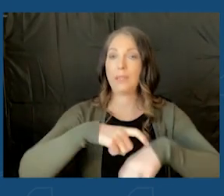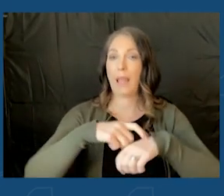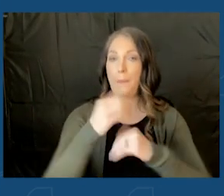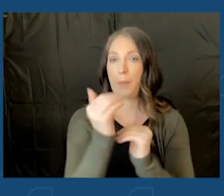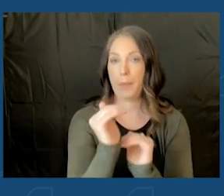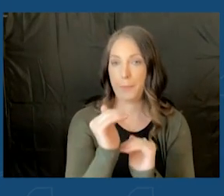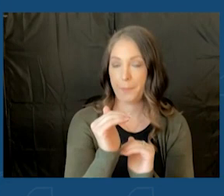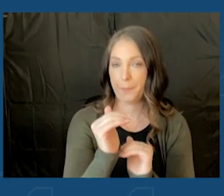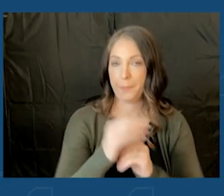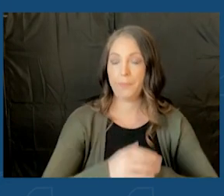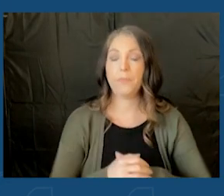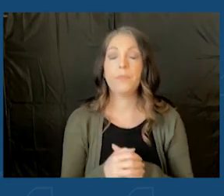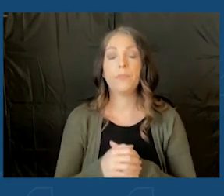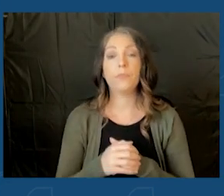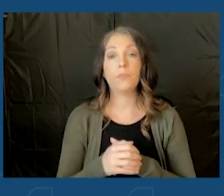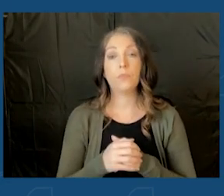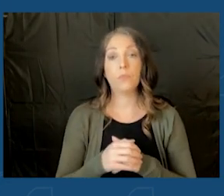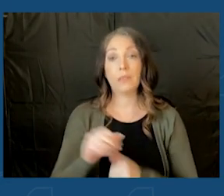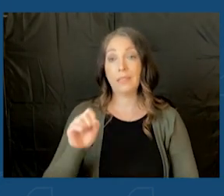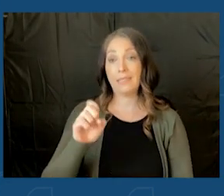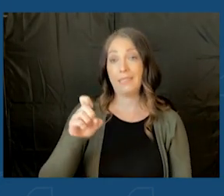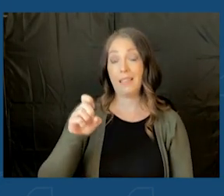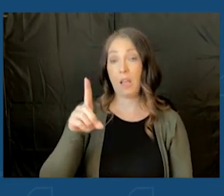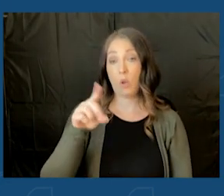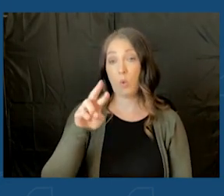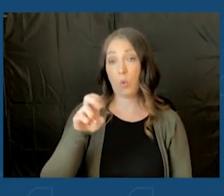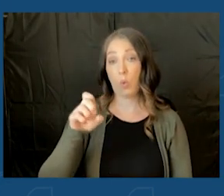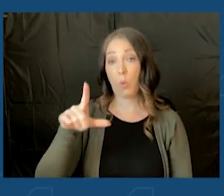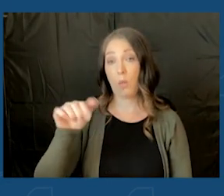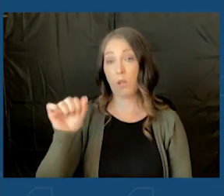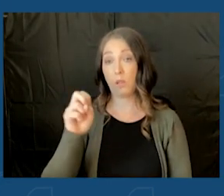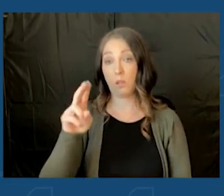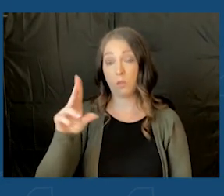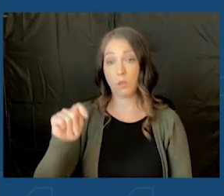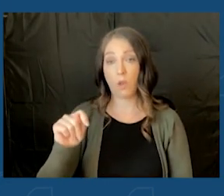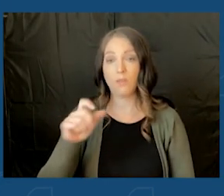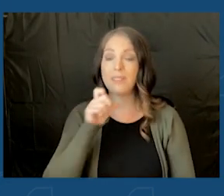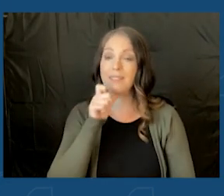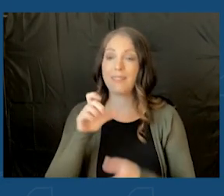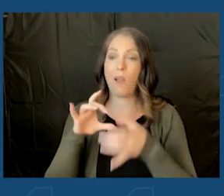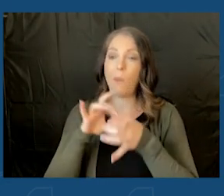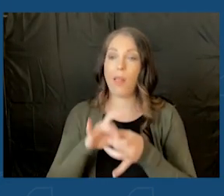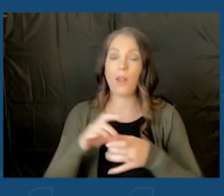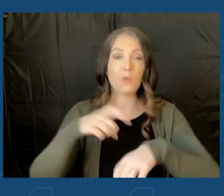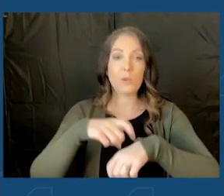that comes with experiencing sexual assault does not arbitrarily adhere to a limit of time,